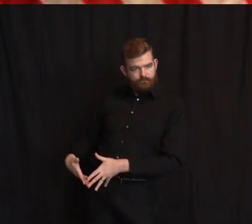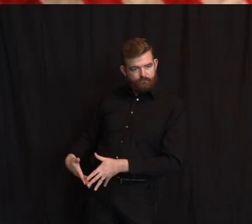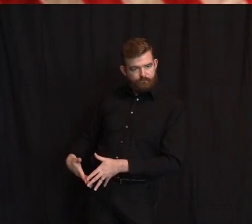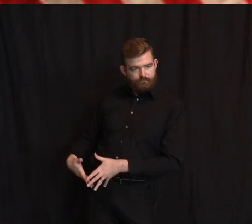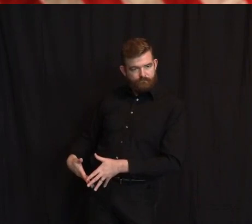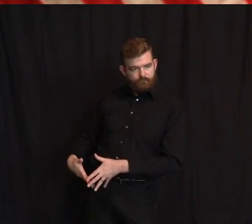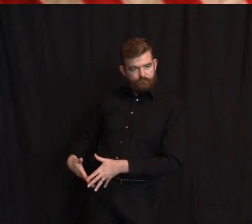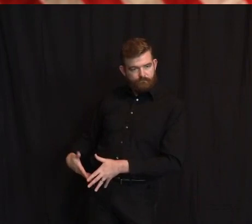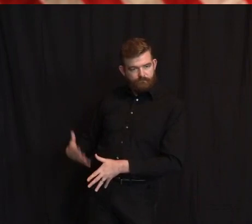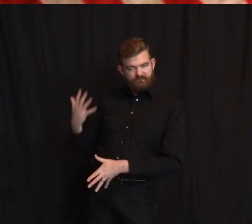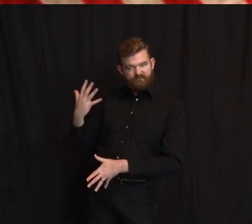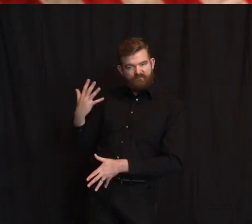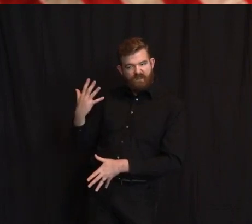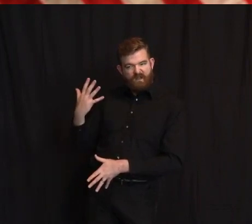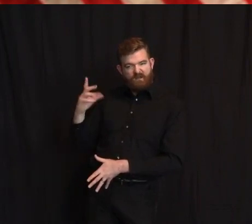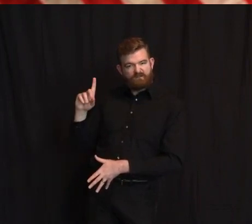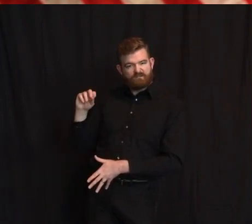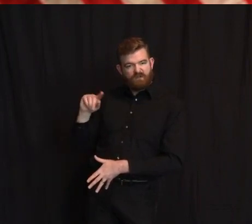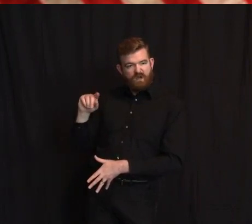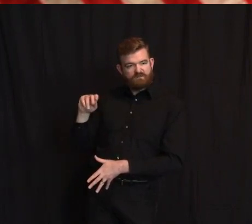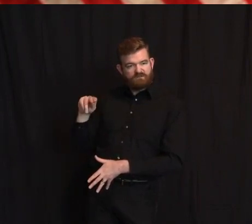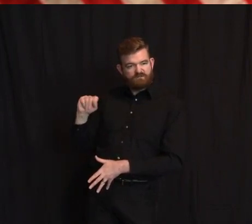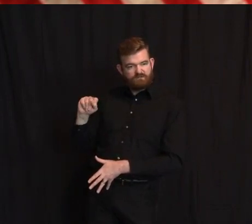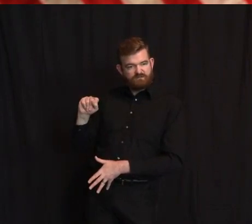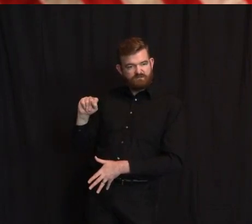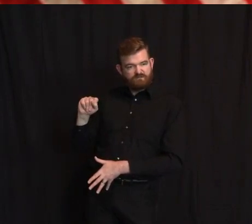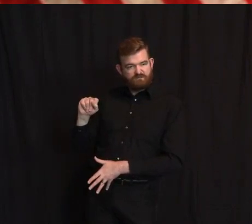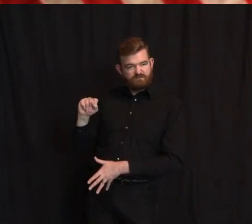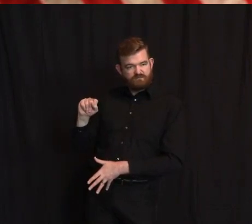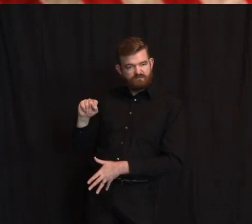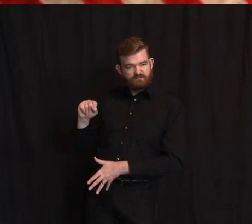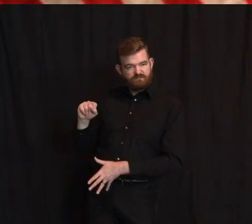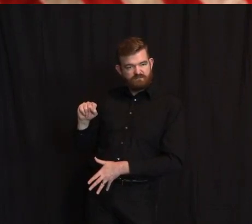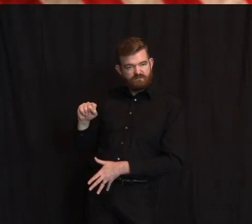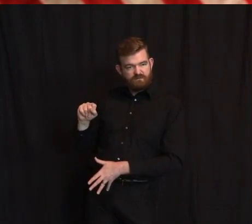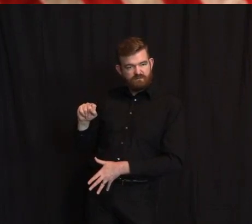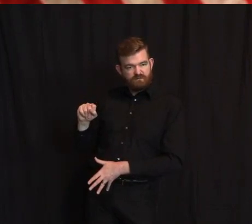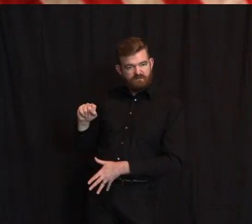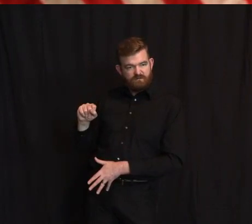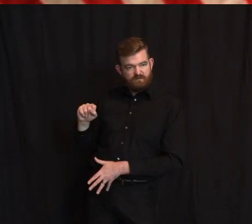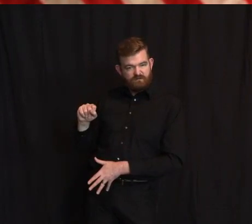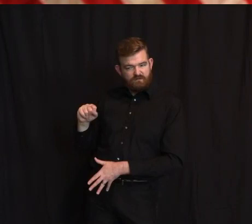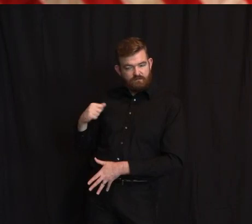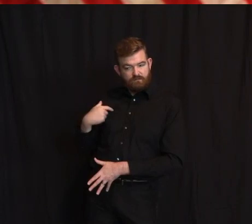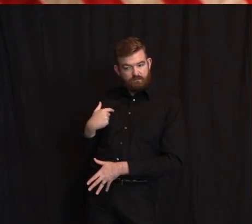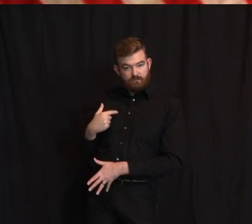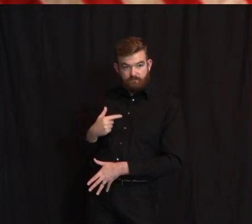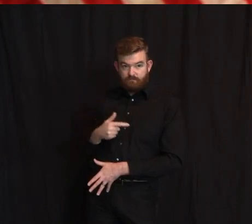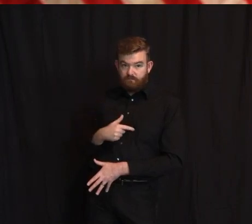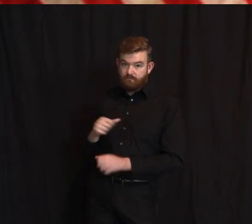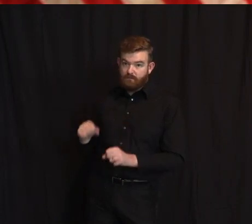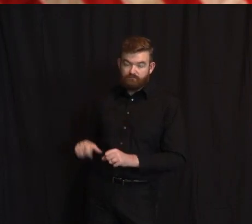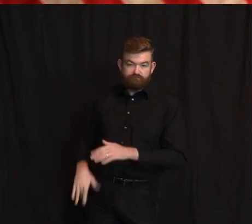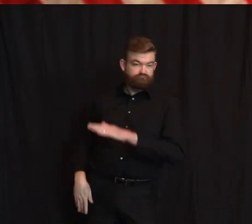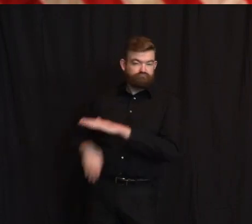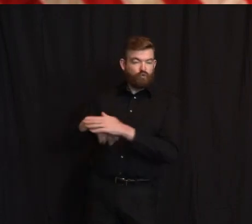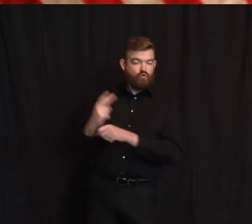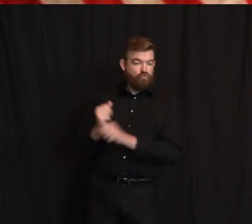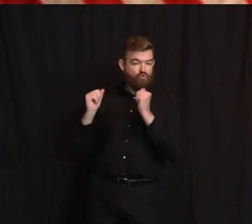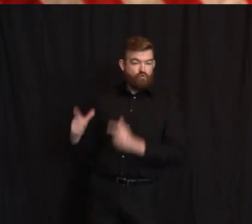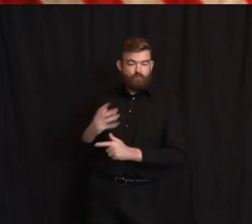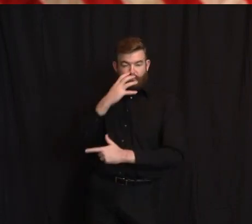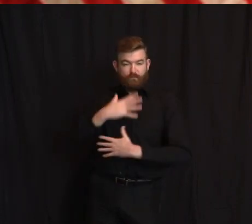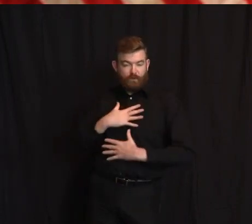few ventilators left right now, so we're at the edge of our that one. We talk about ventilators, the medicines we need to run them,